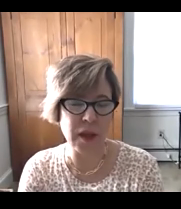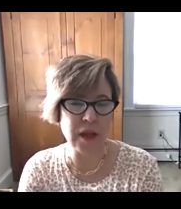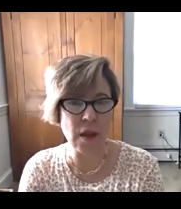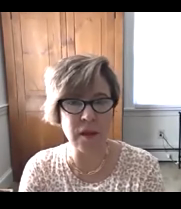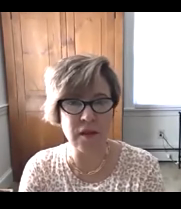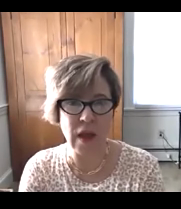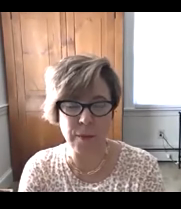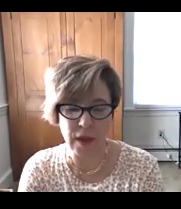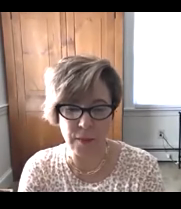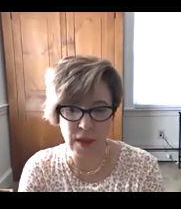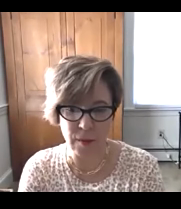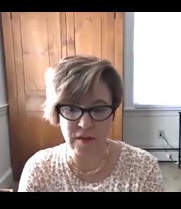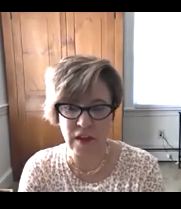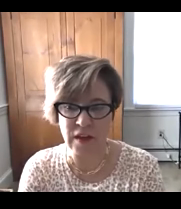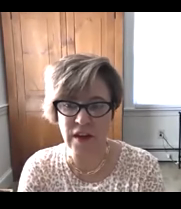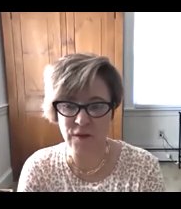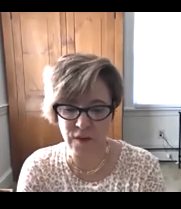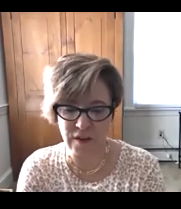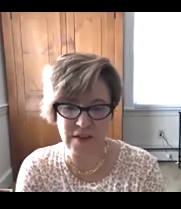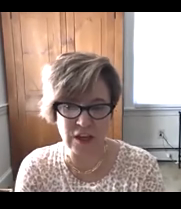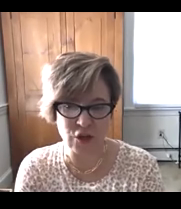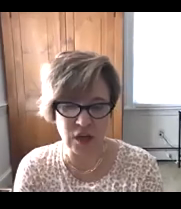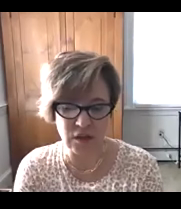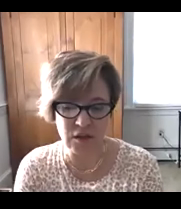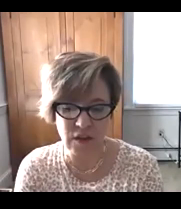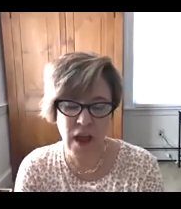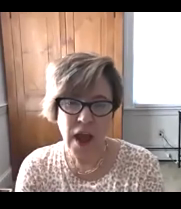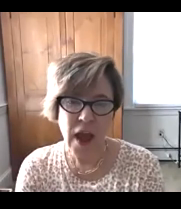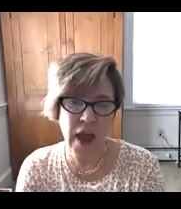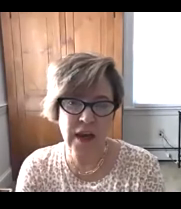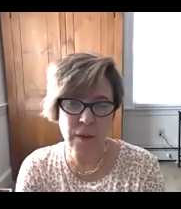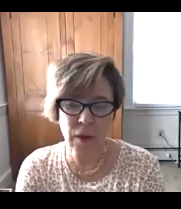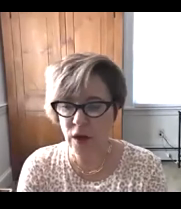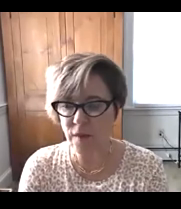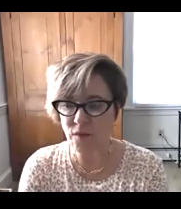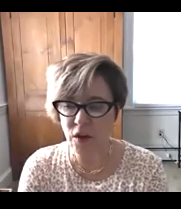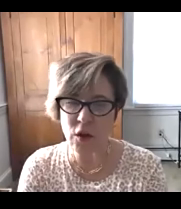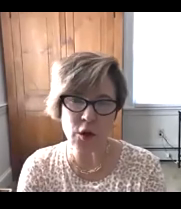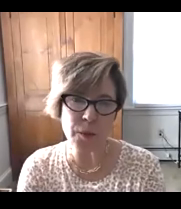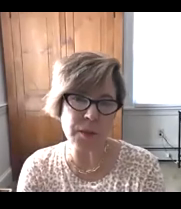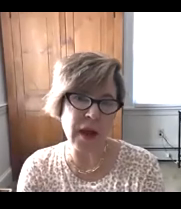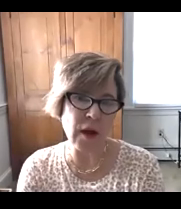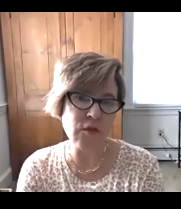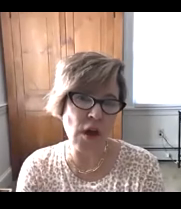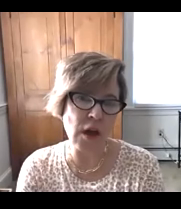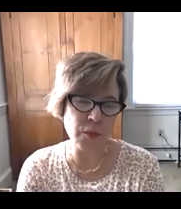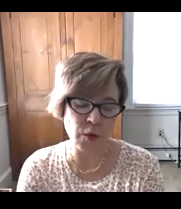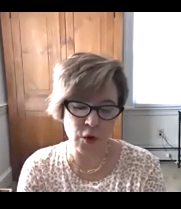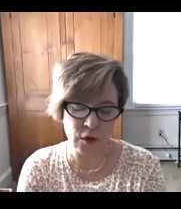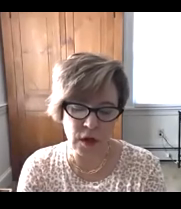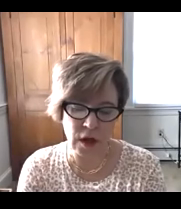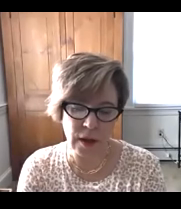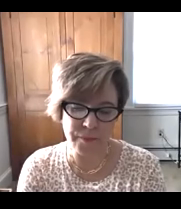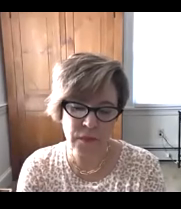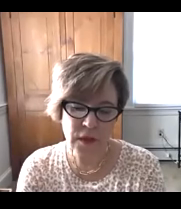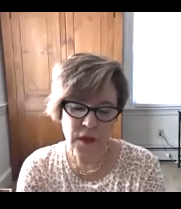on pandemics, epidemics, and infestations. And I'm going to tell you a little bit about Don